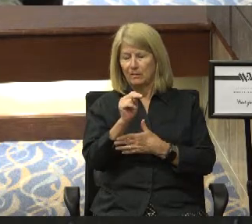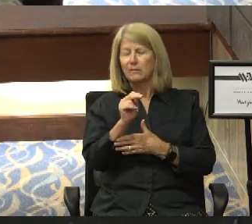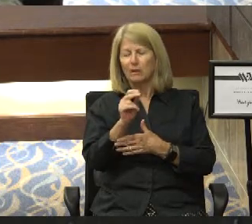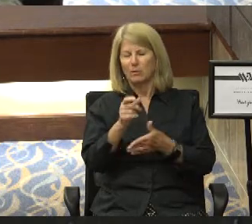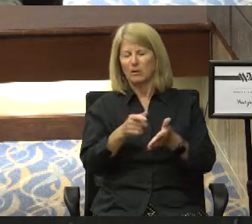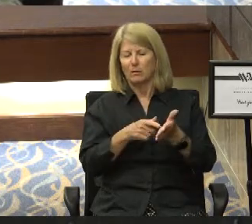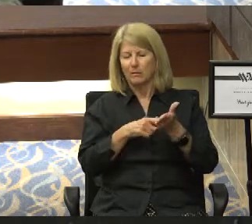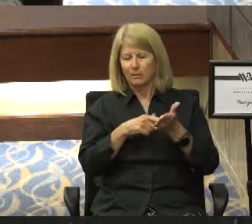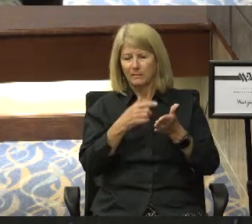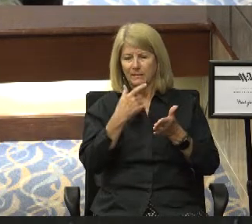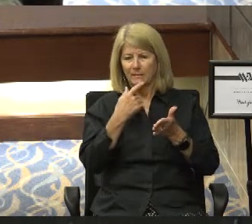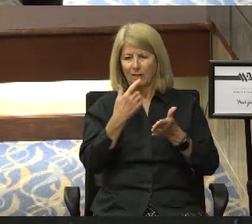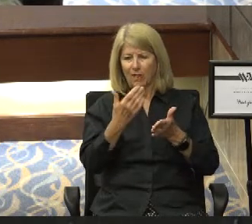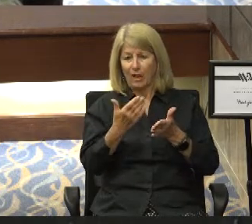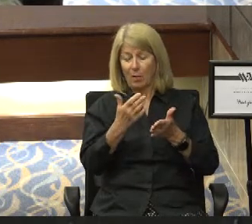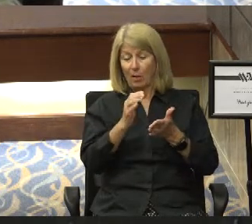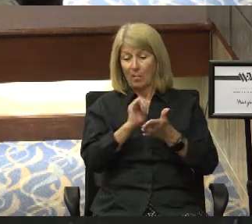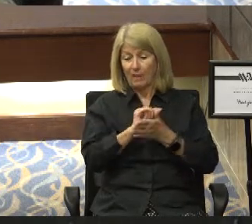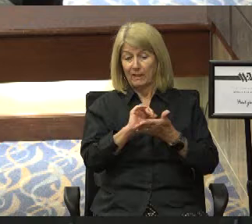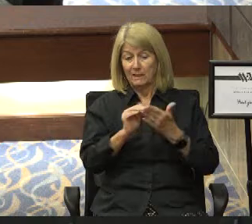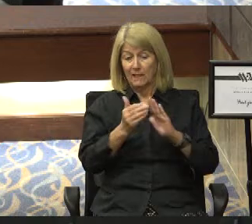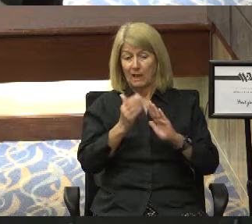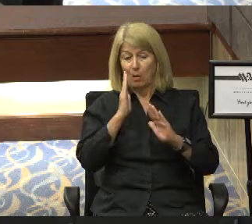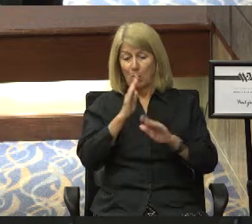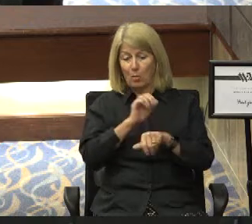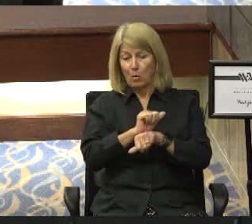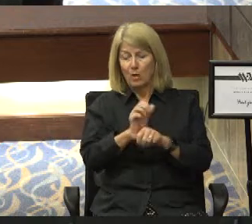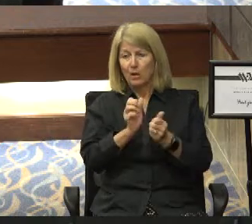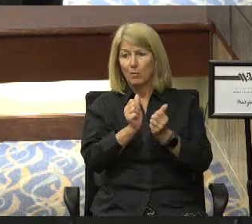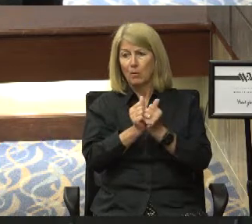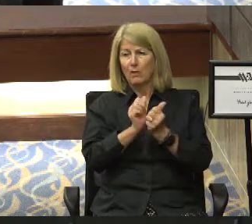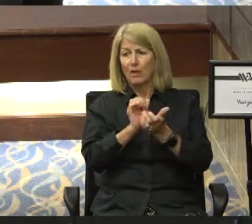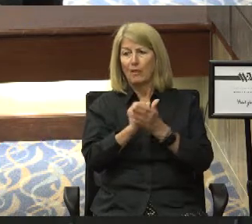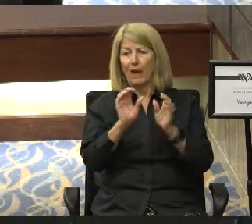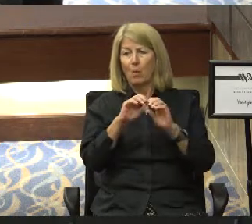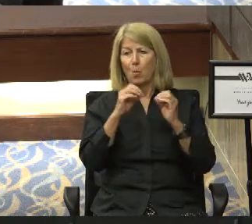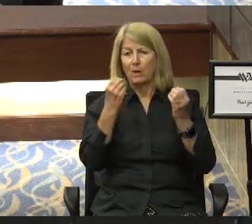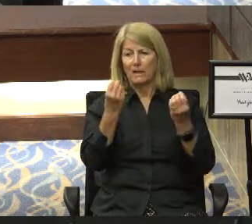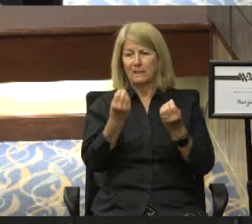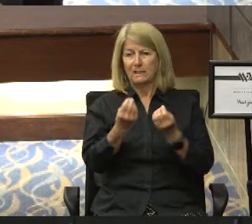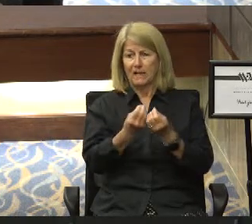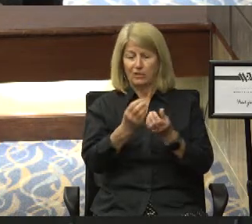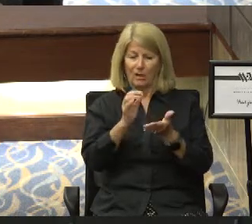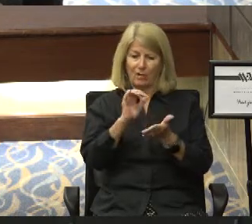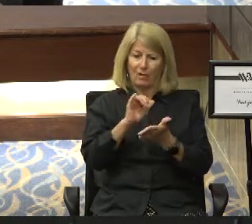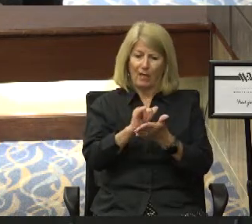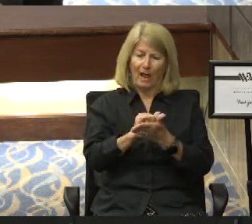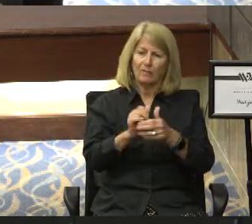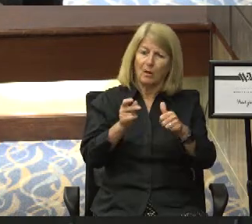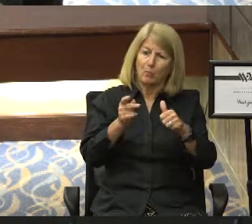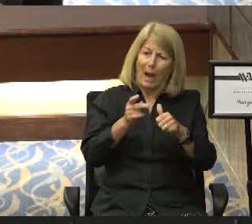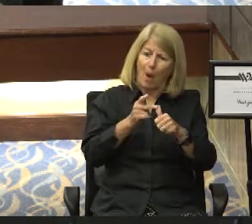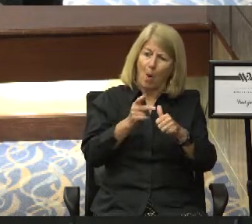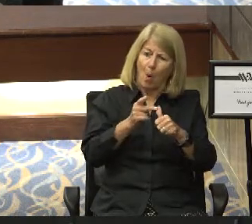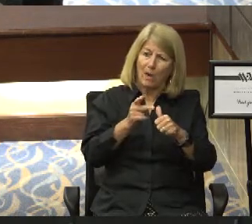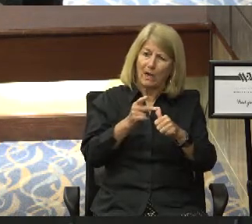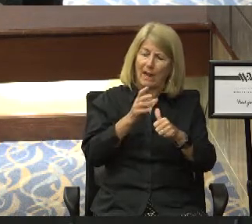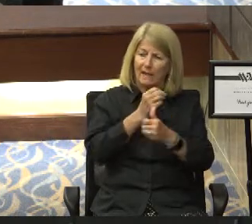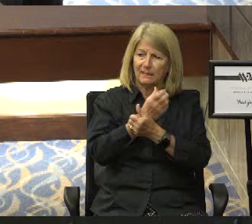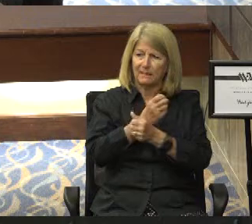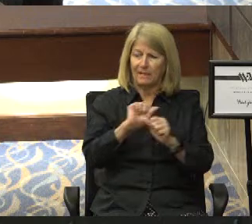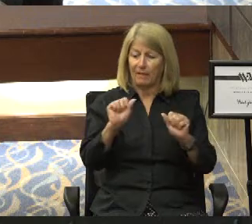the impetus that the city will be working with this organization, that the priority and safety of